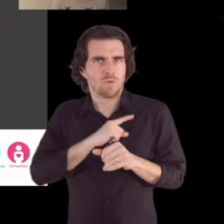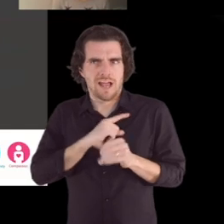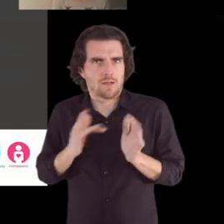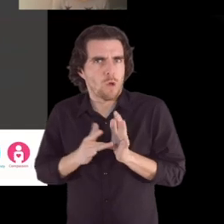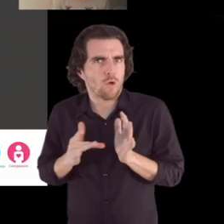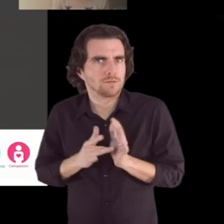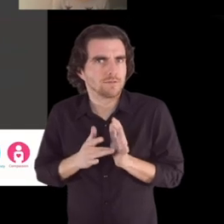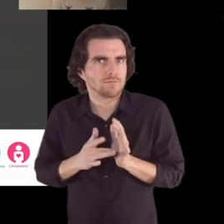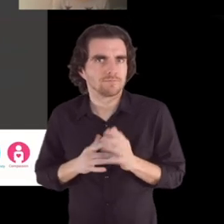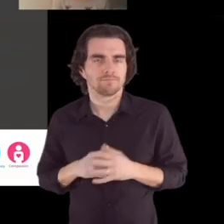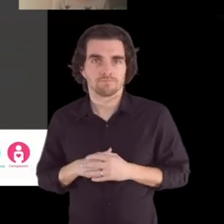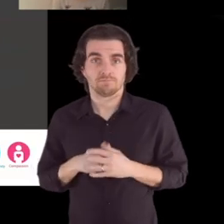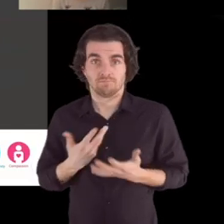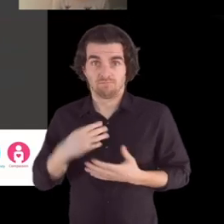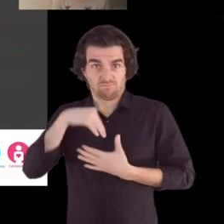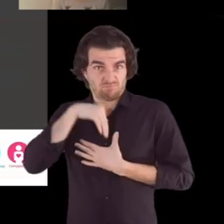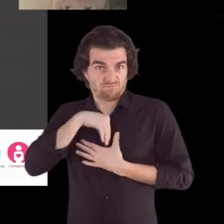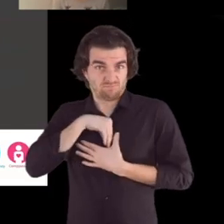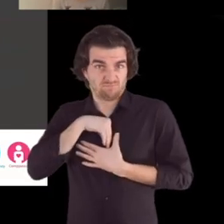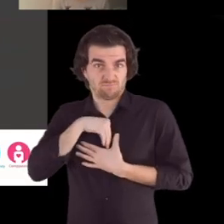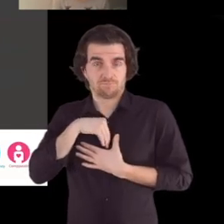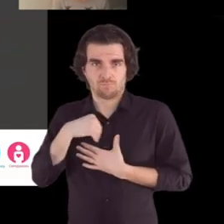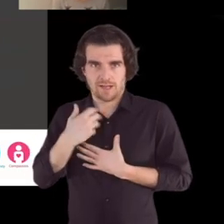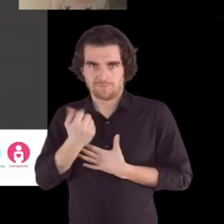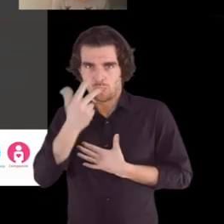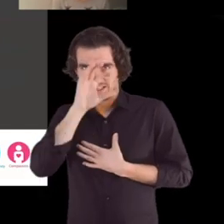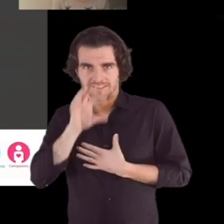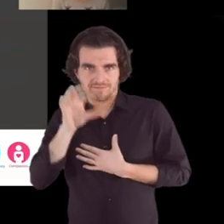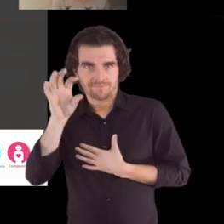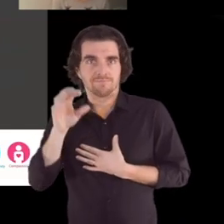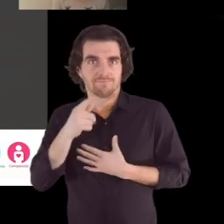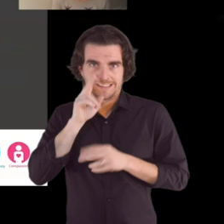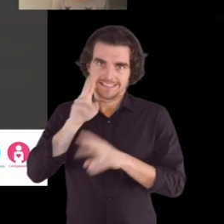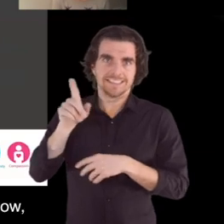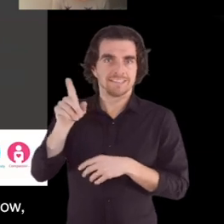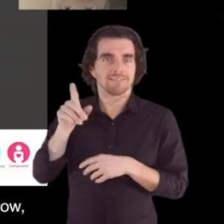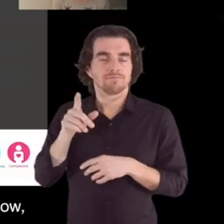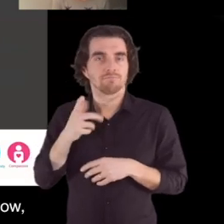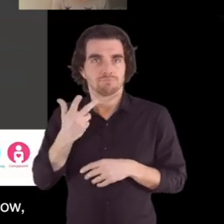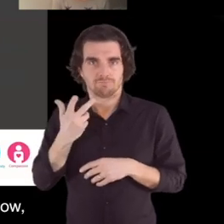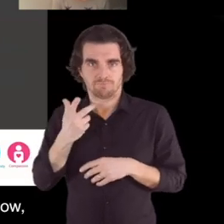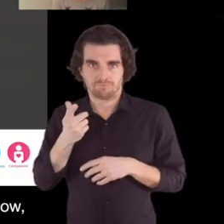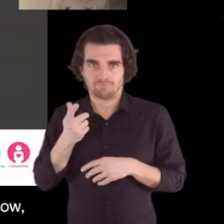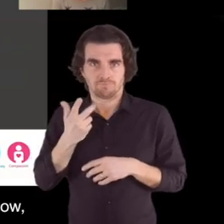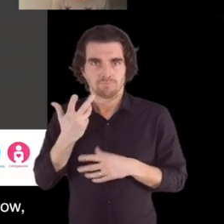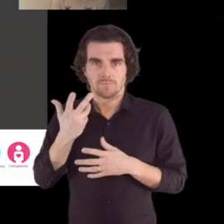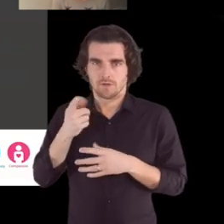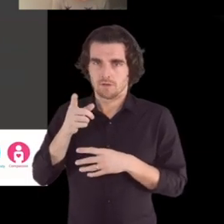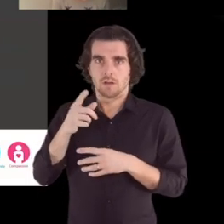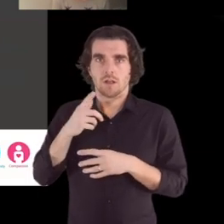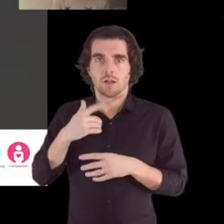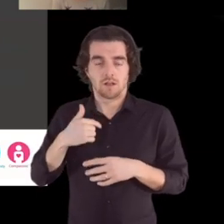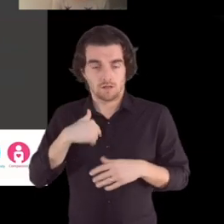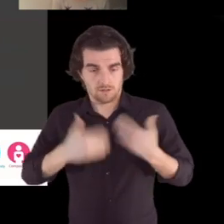job of explaining how this happens and why this is so important. So within each of us, we have these three systems. I hope you can see it there, but the